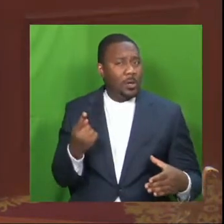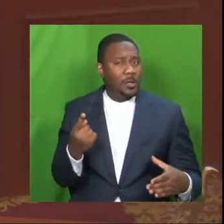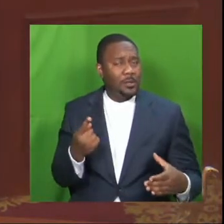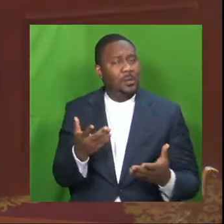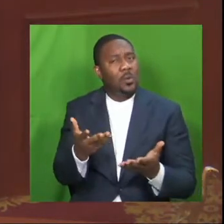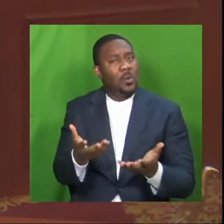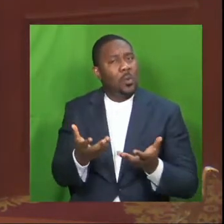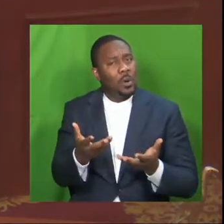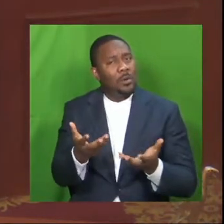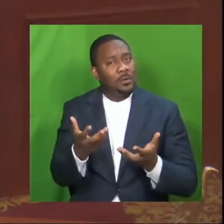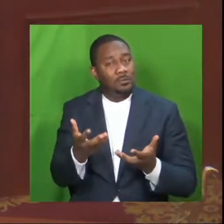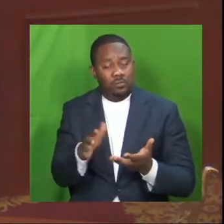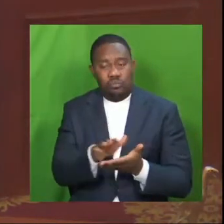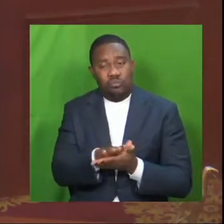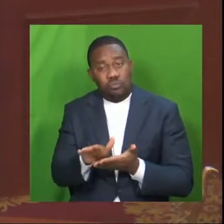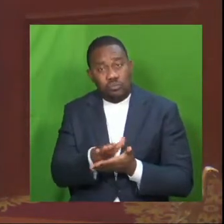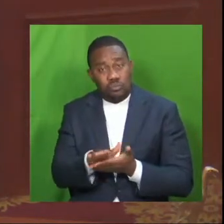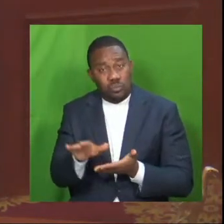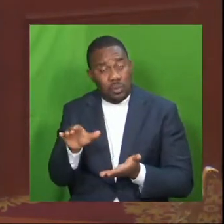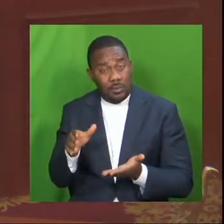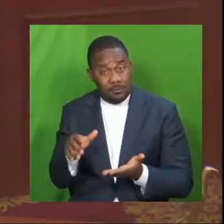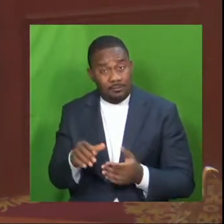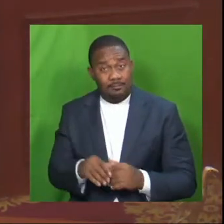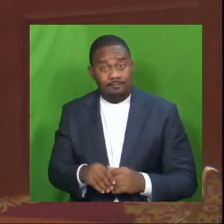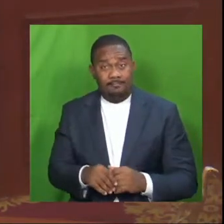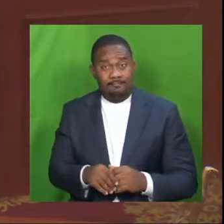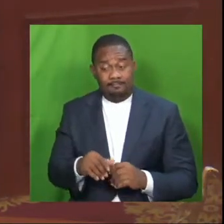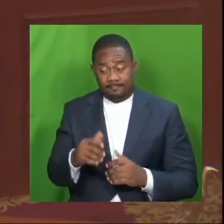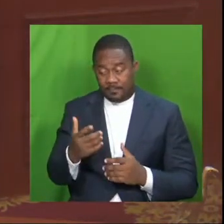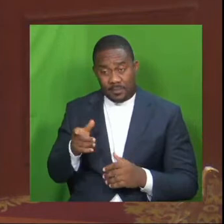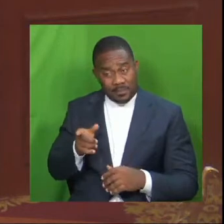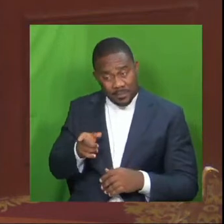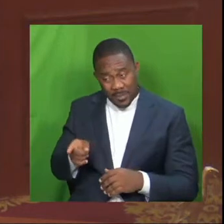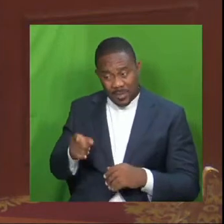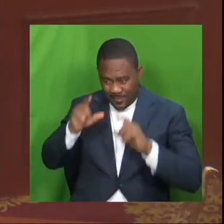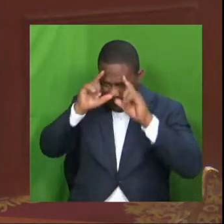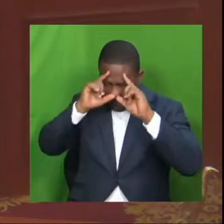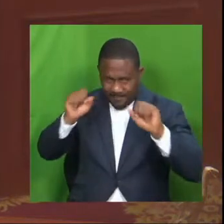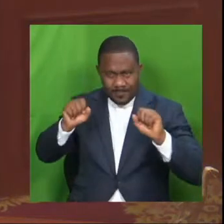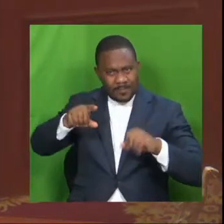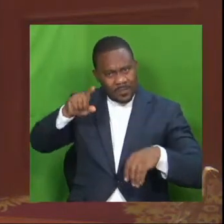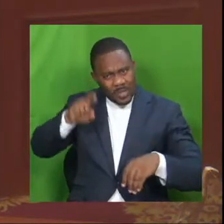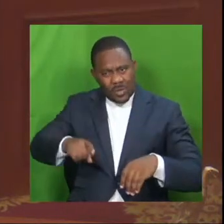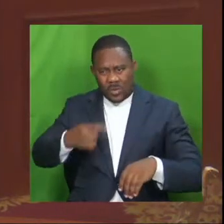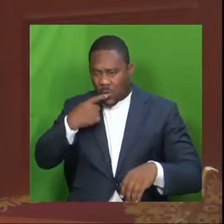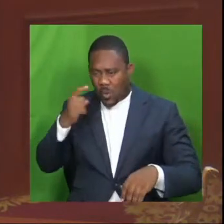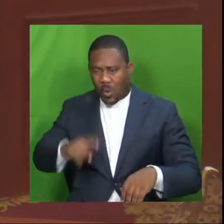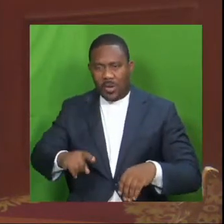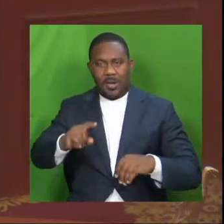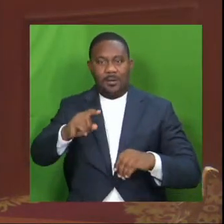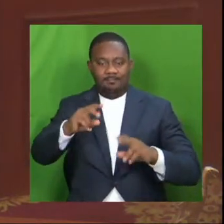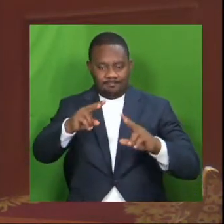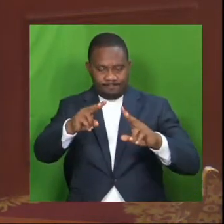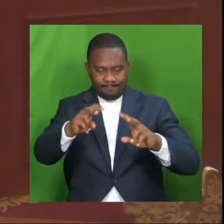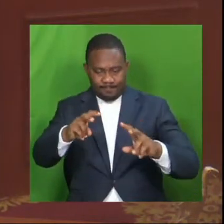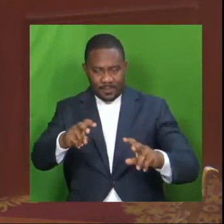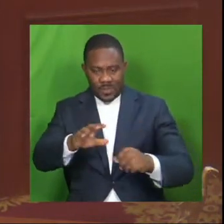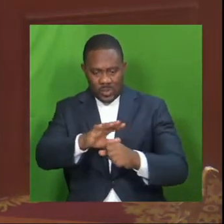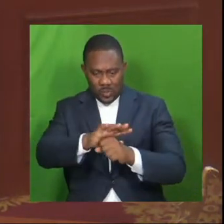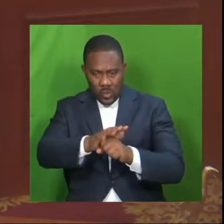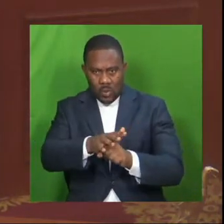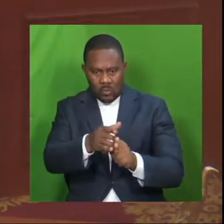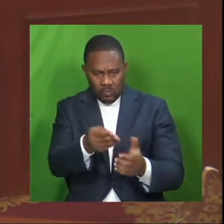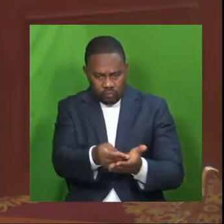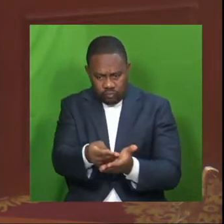of transparency and accountability, let the President authorize an investigation into COVID